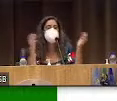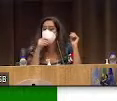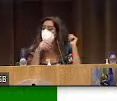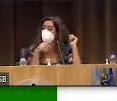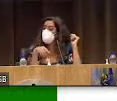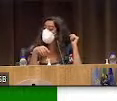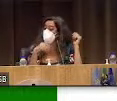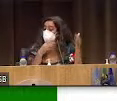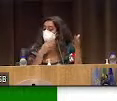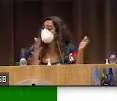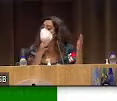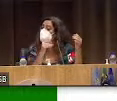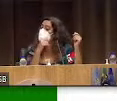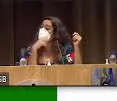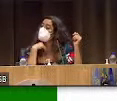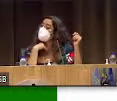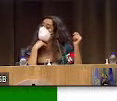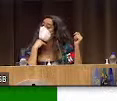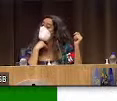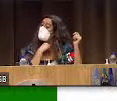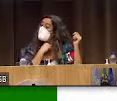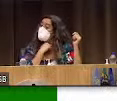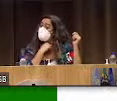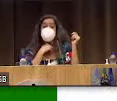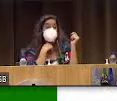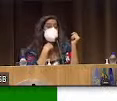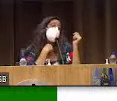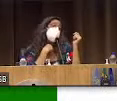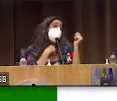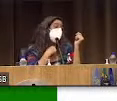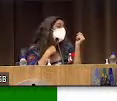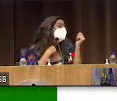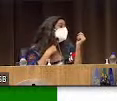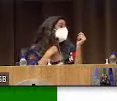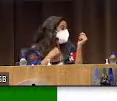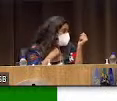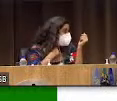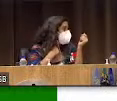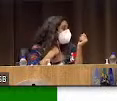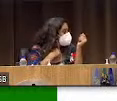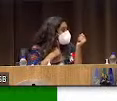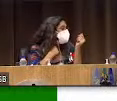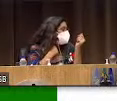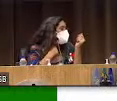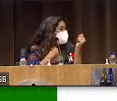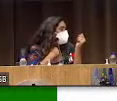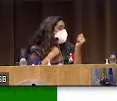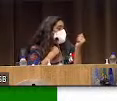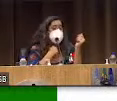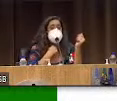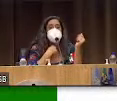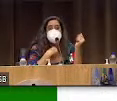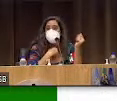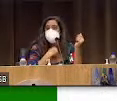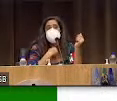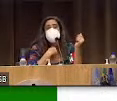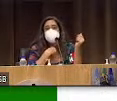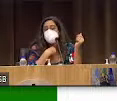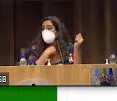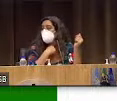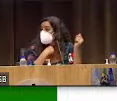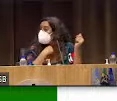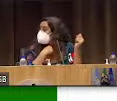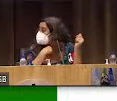to what we call long COVID in the primary healthcare. So maybe we need to propose another models